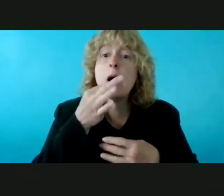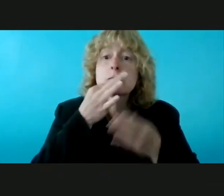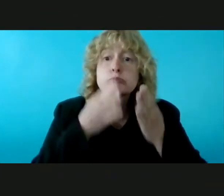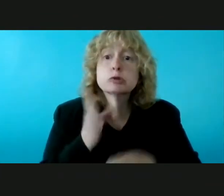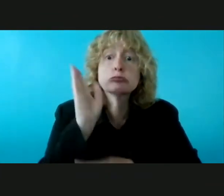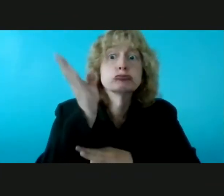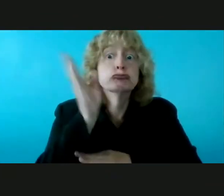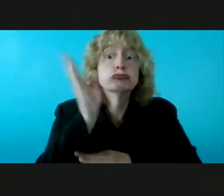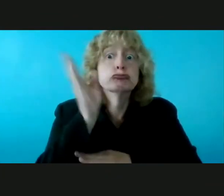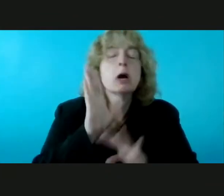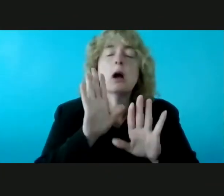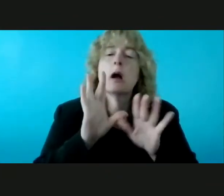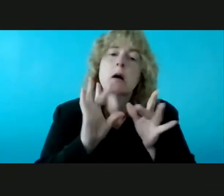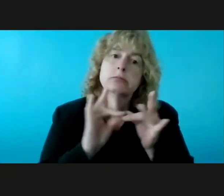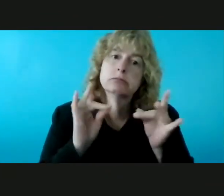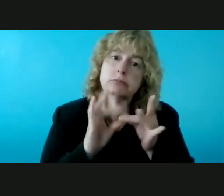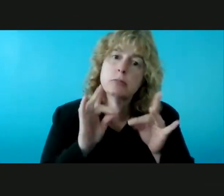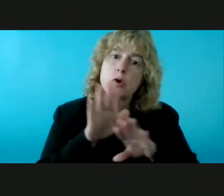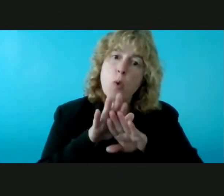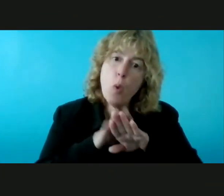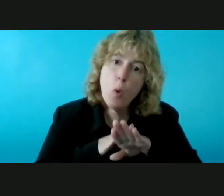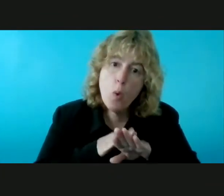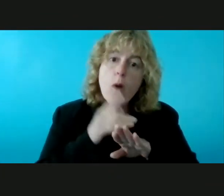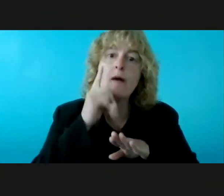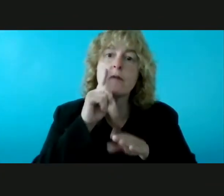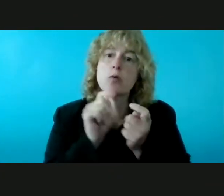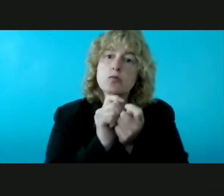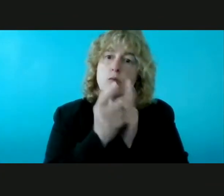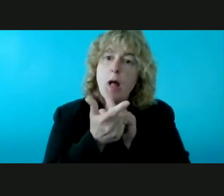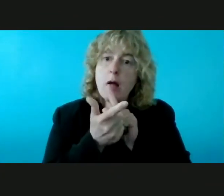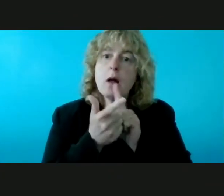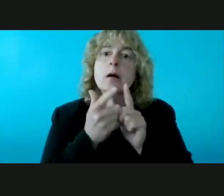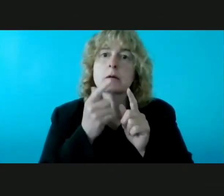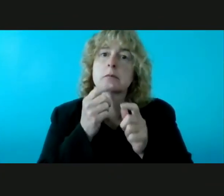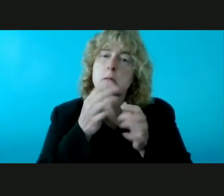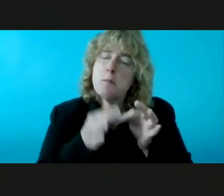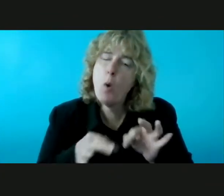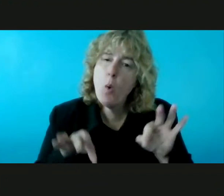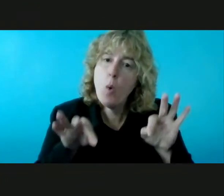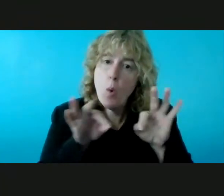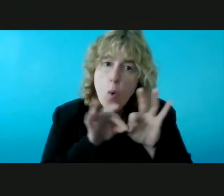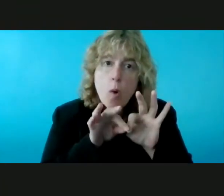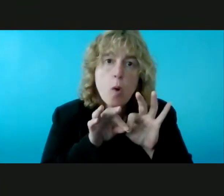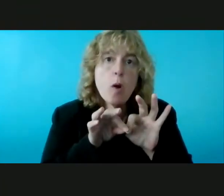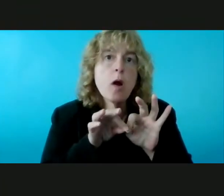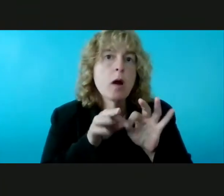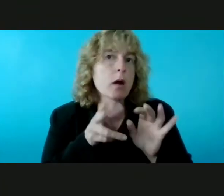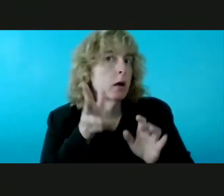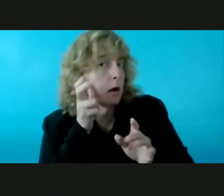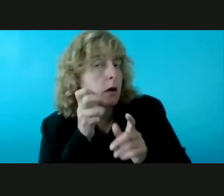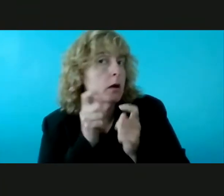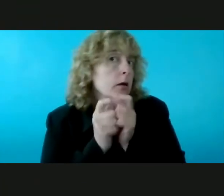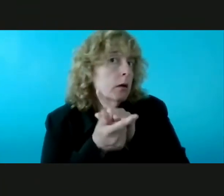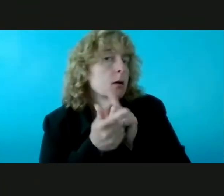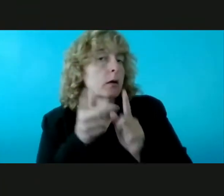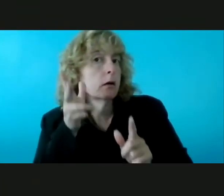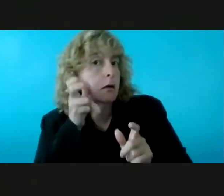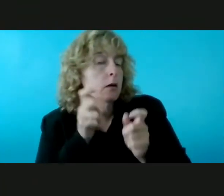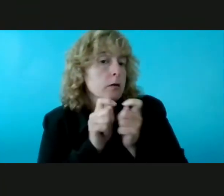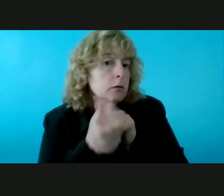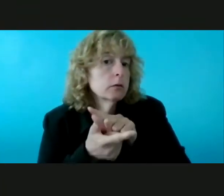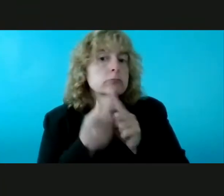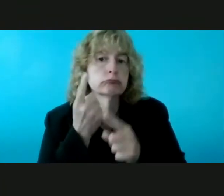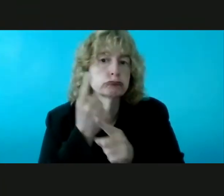make sure that they're translating the important information that you're sharing correctly. Please turn off your cameras when you're